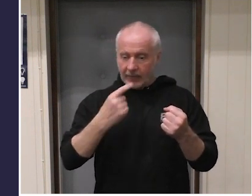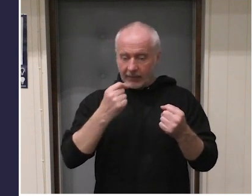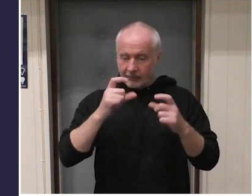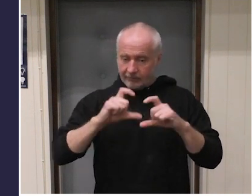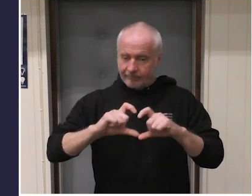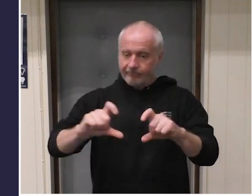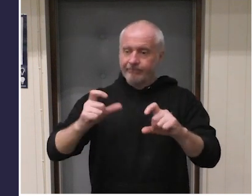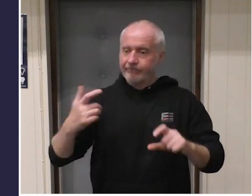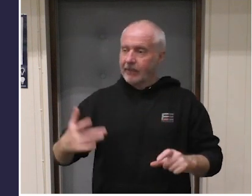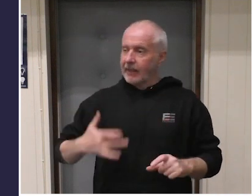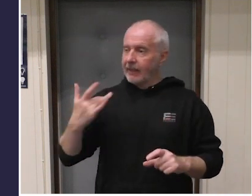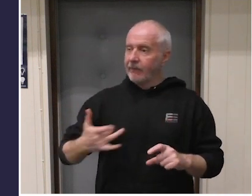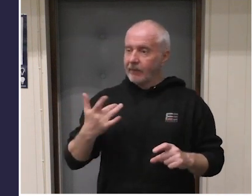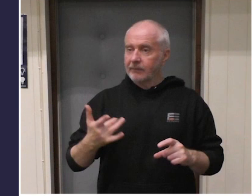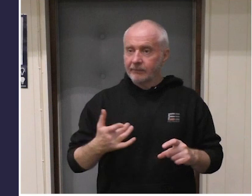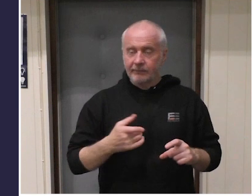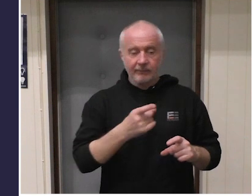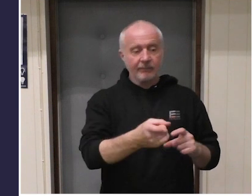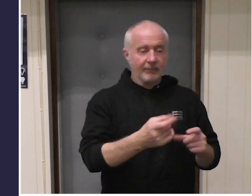which is basically survival of the fittest.